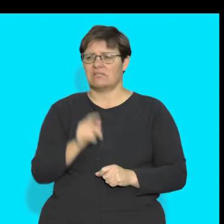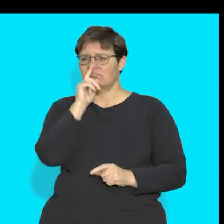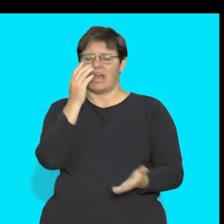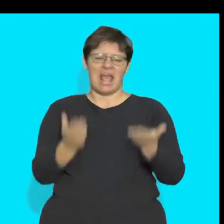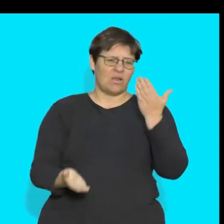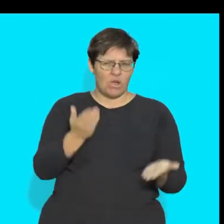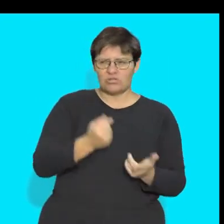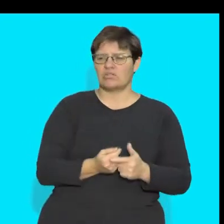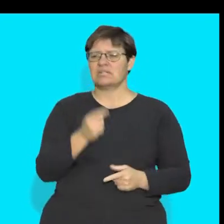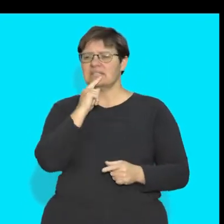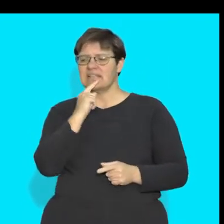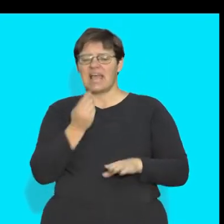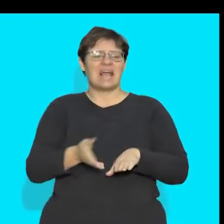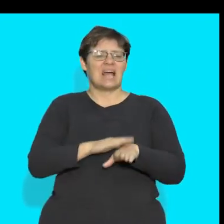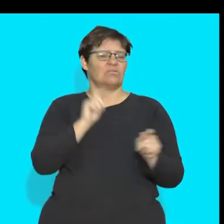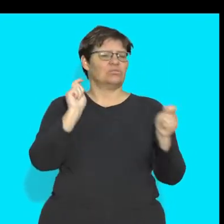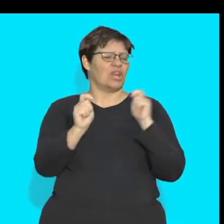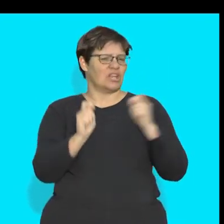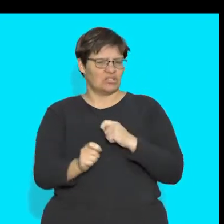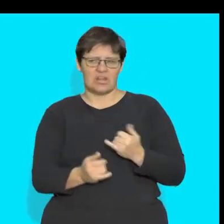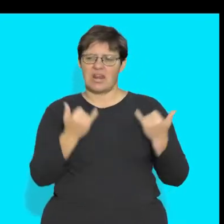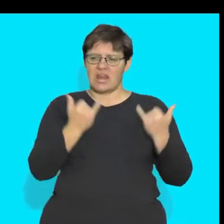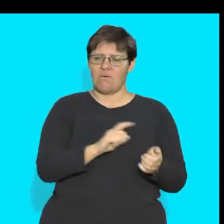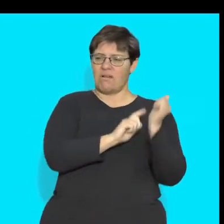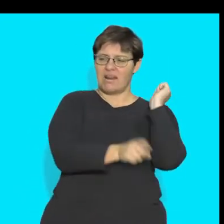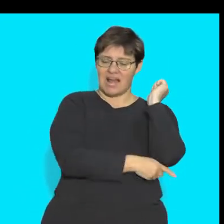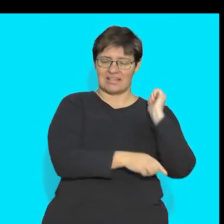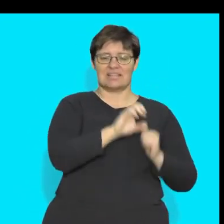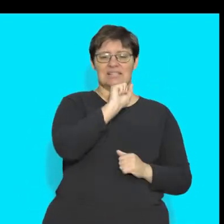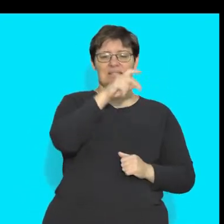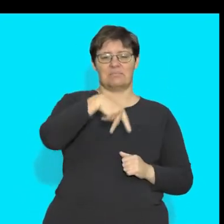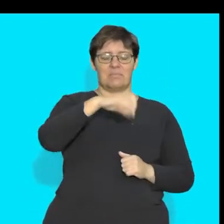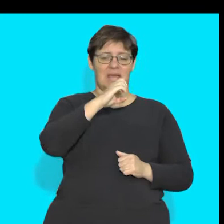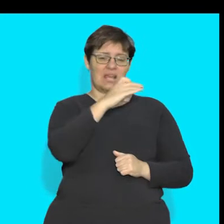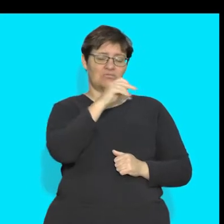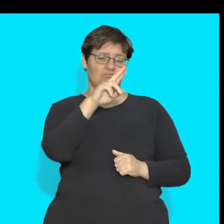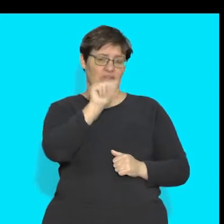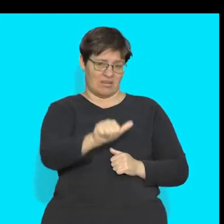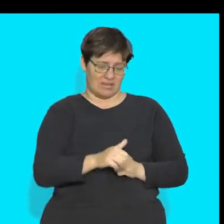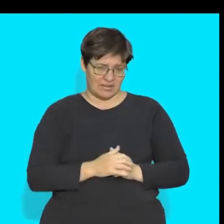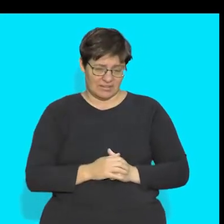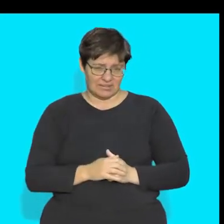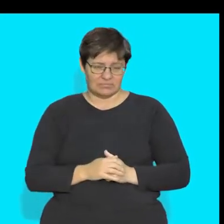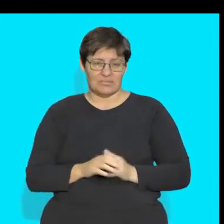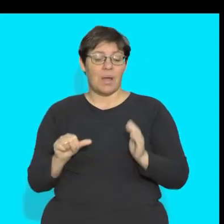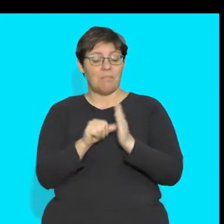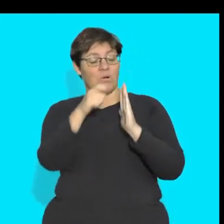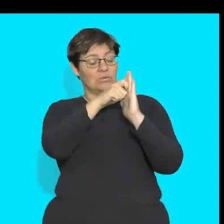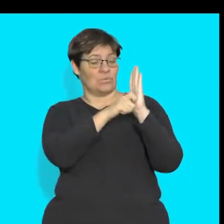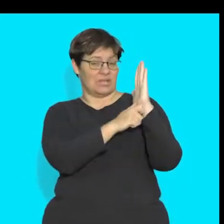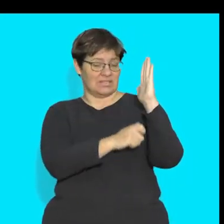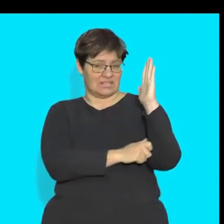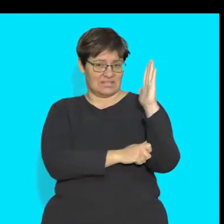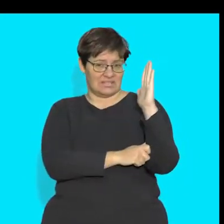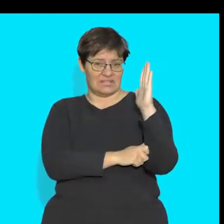at how current can change, and now we're dealing with this last little bit, spectra. Our key words are this: